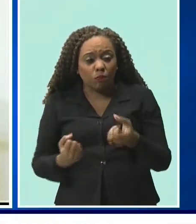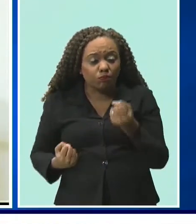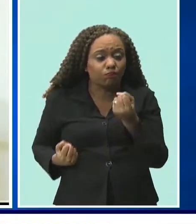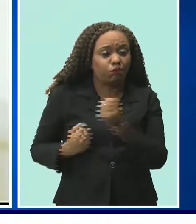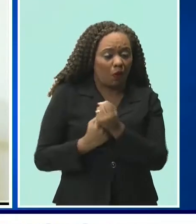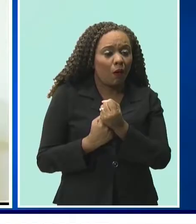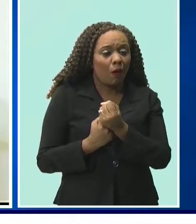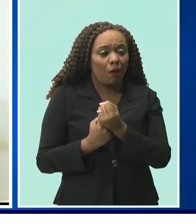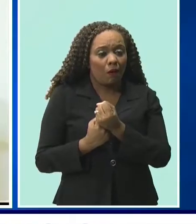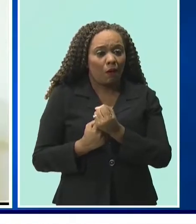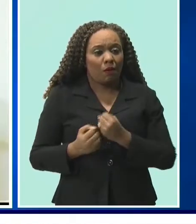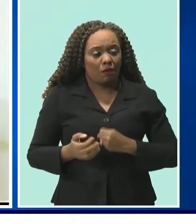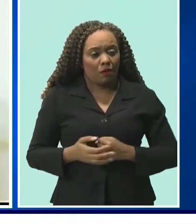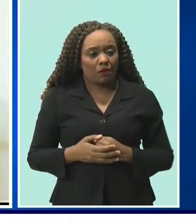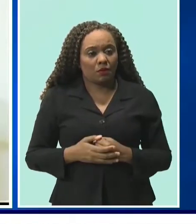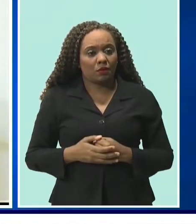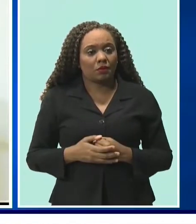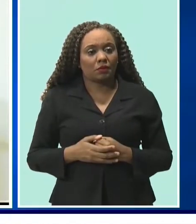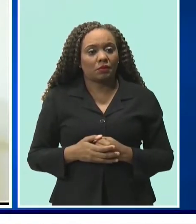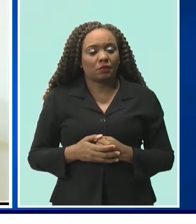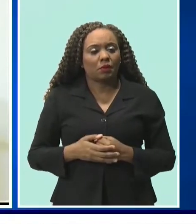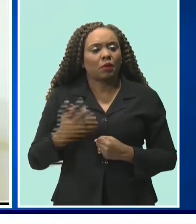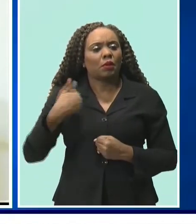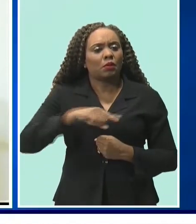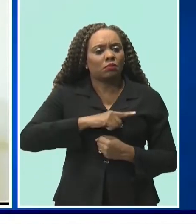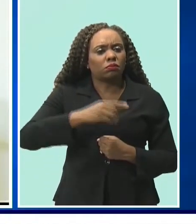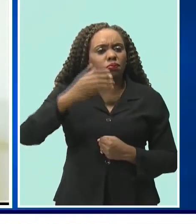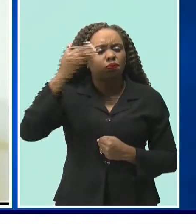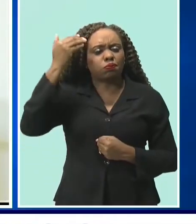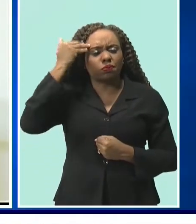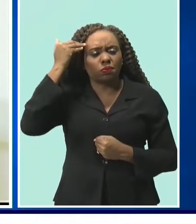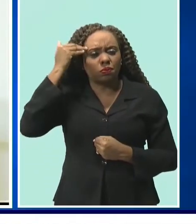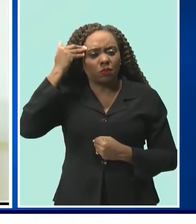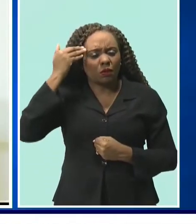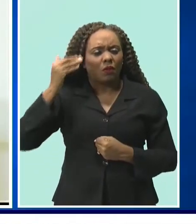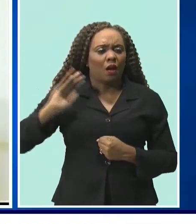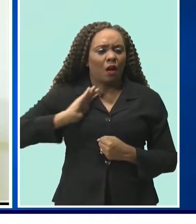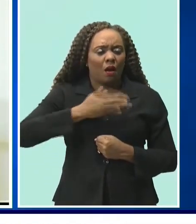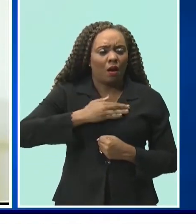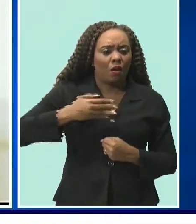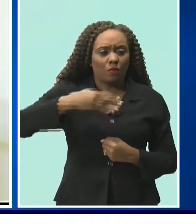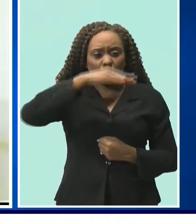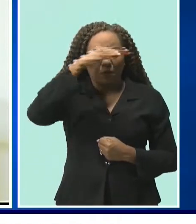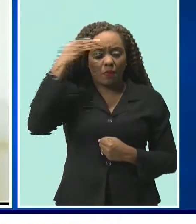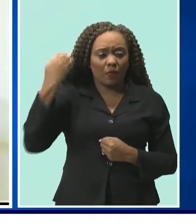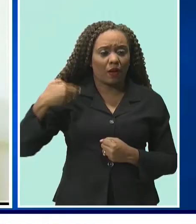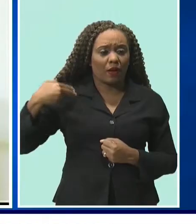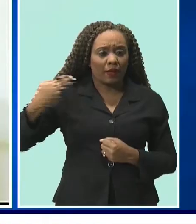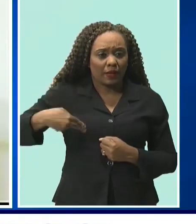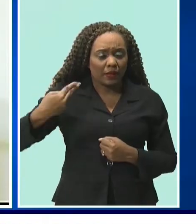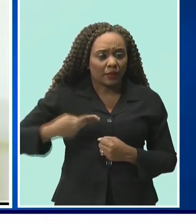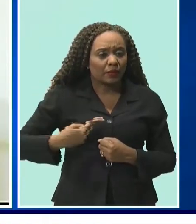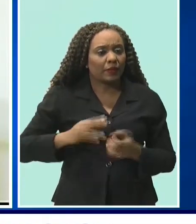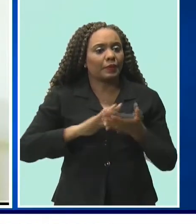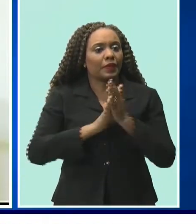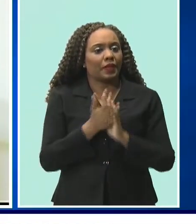people, that is all too much a part of our history, became a part of our